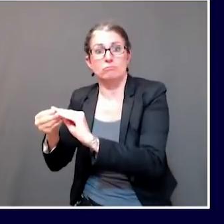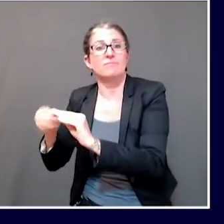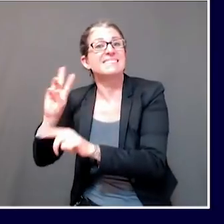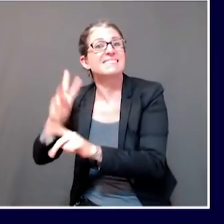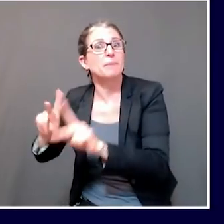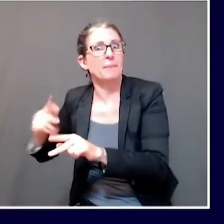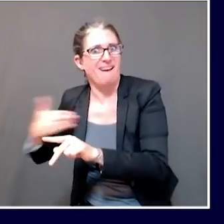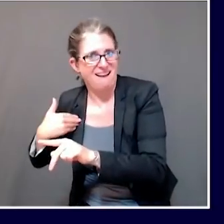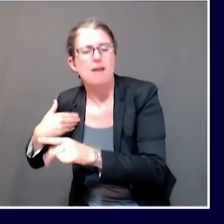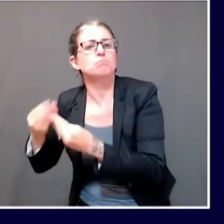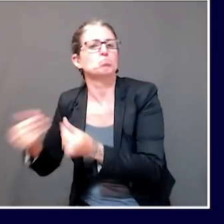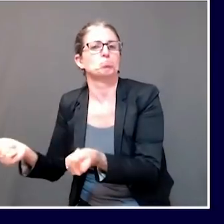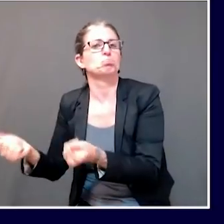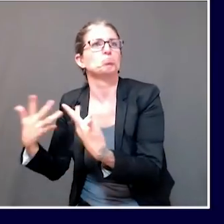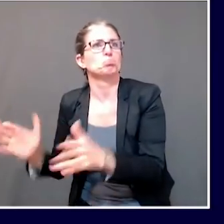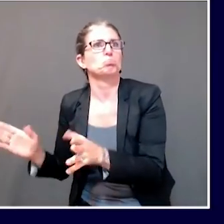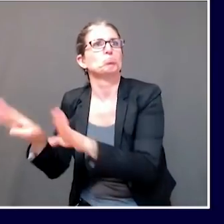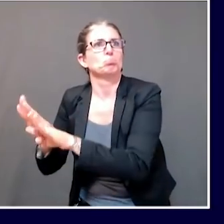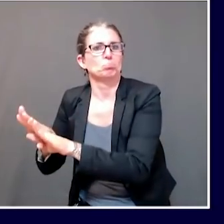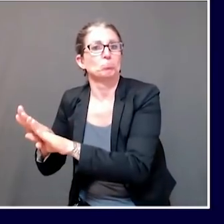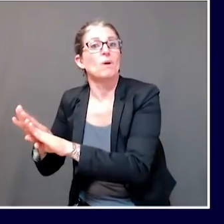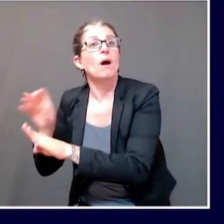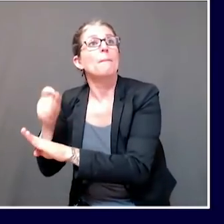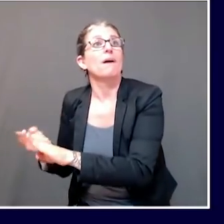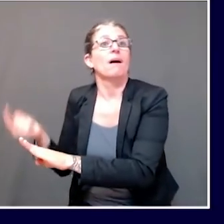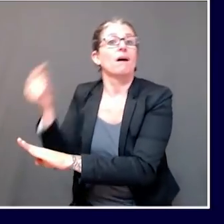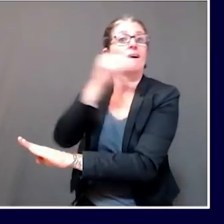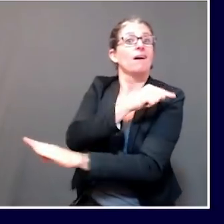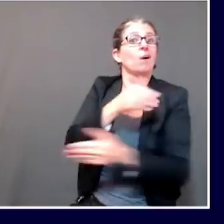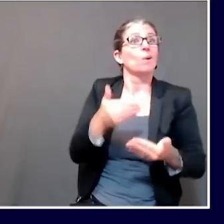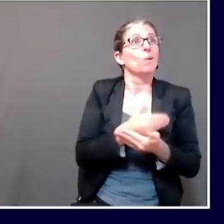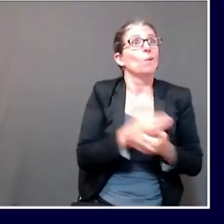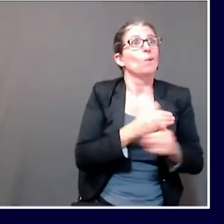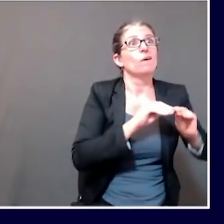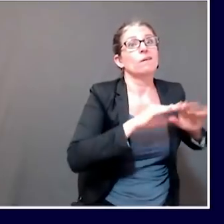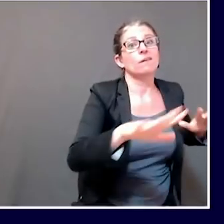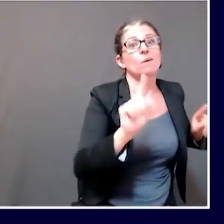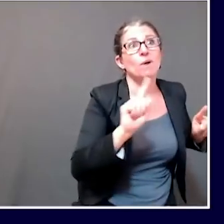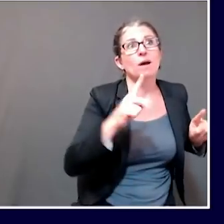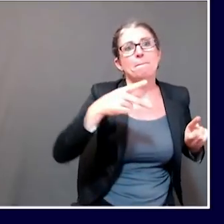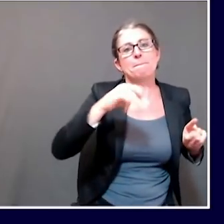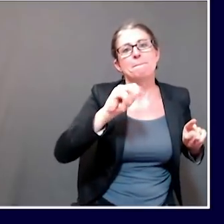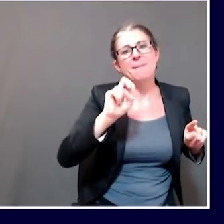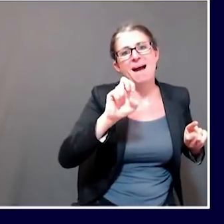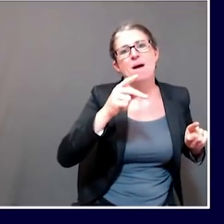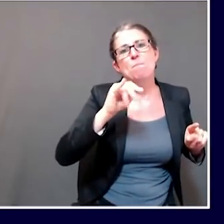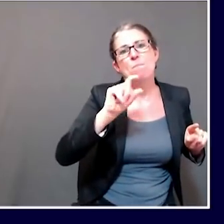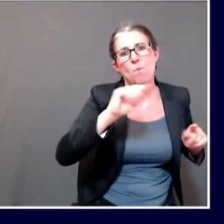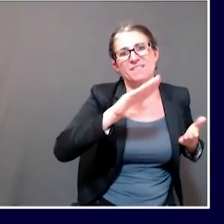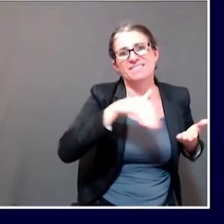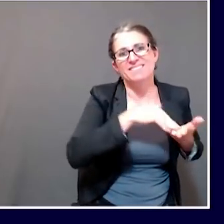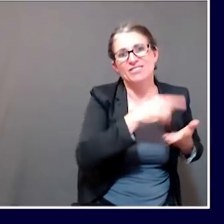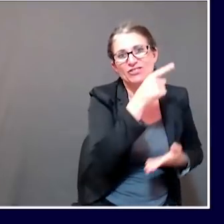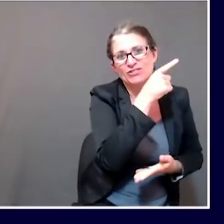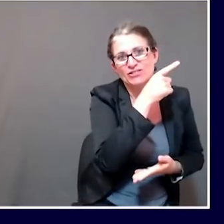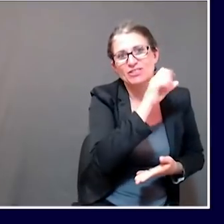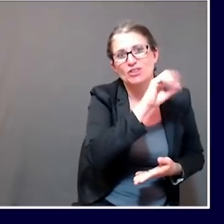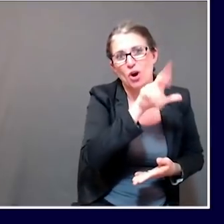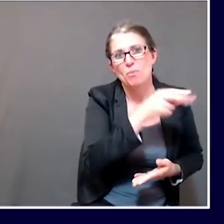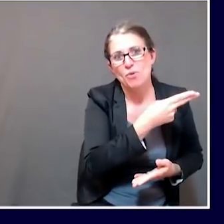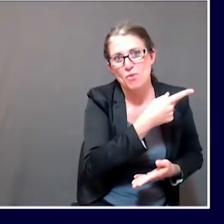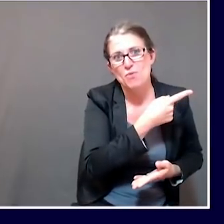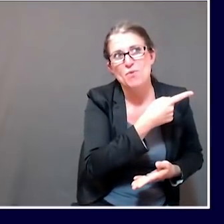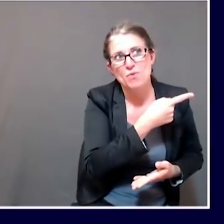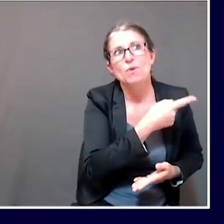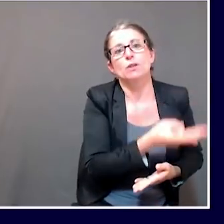new outbreak today at the Pine Point Center in Scarborough, where thus far 2 residents